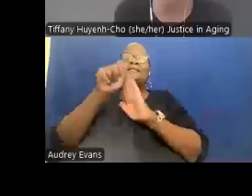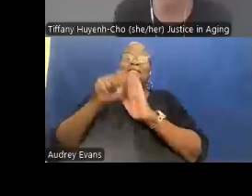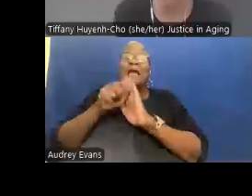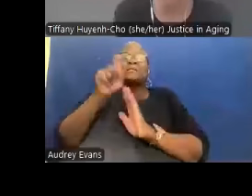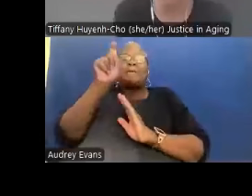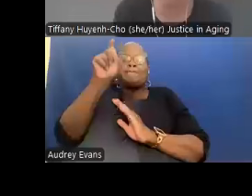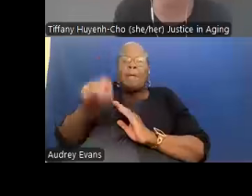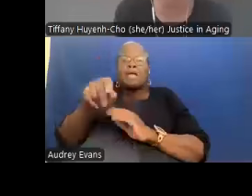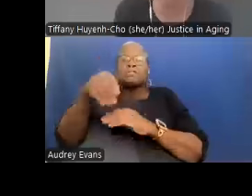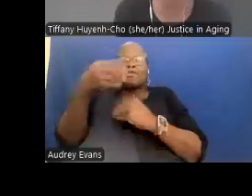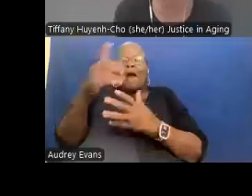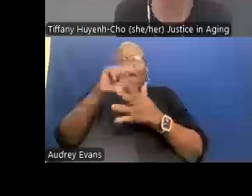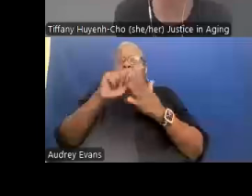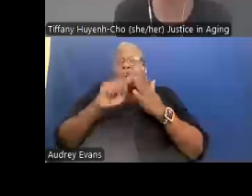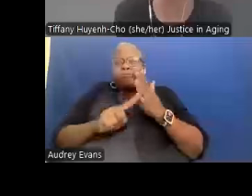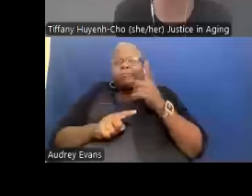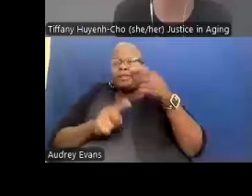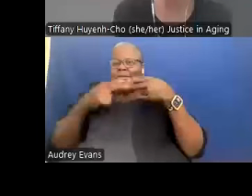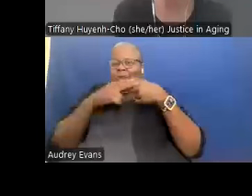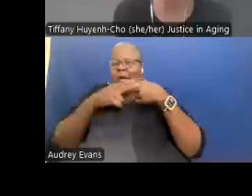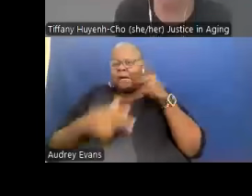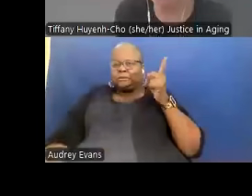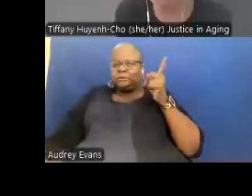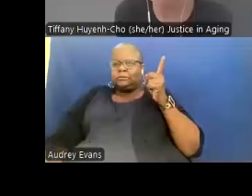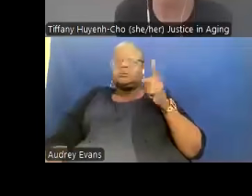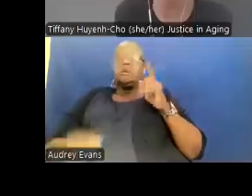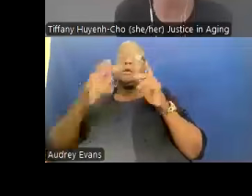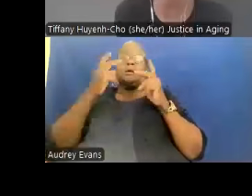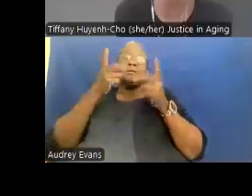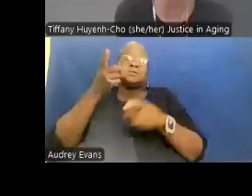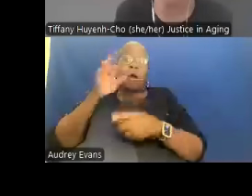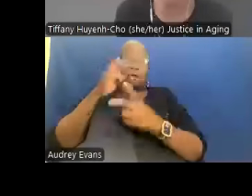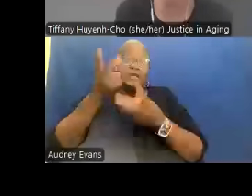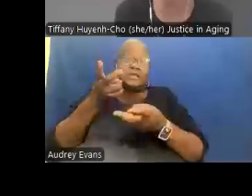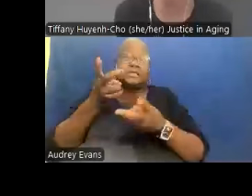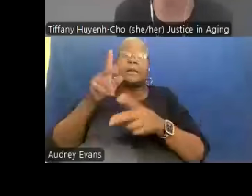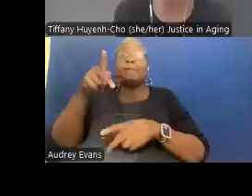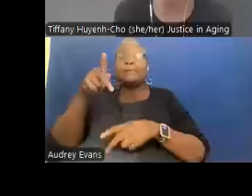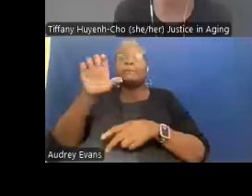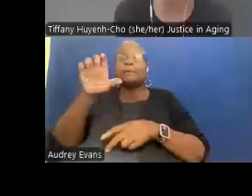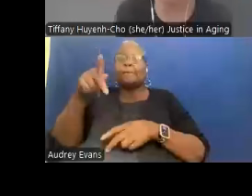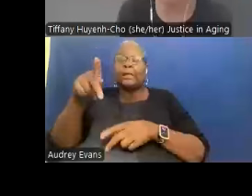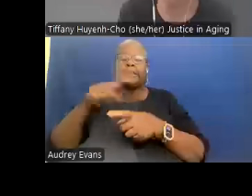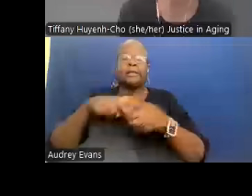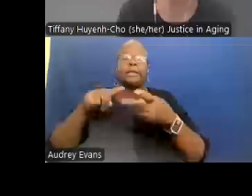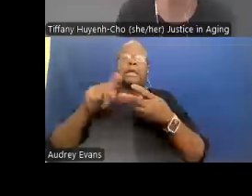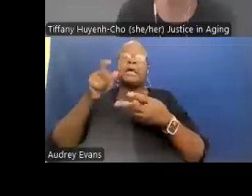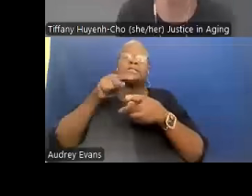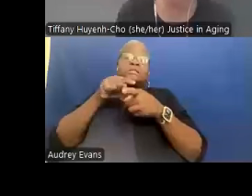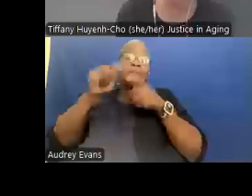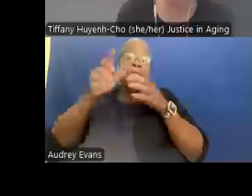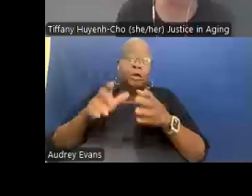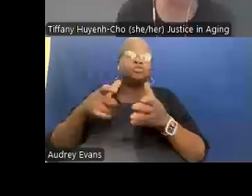of the services listed on this slide. So physician visits like primary care, care with specialists